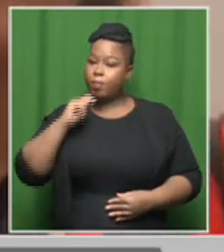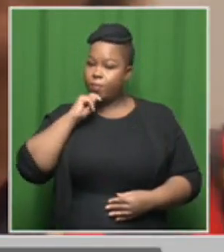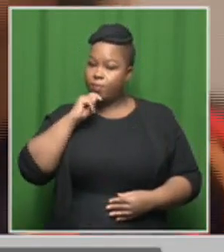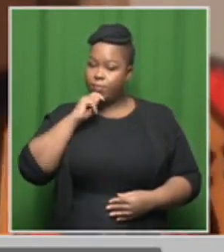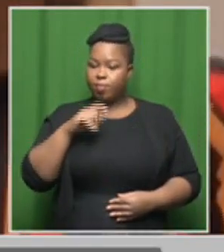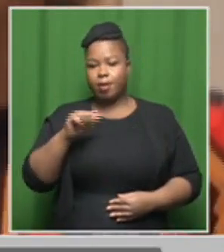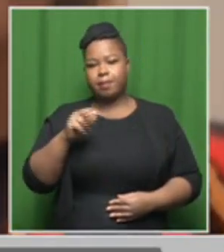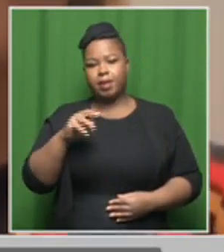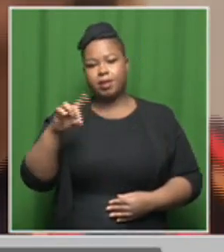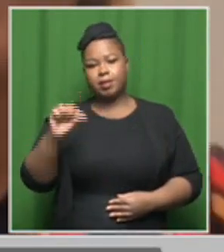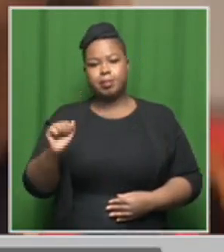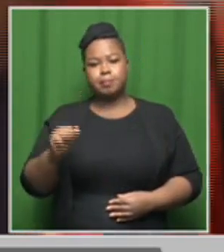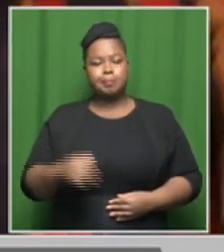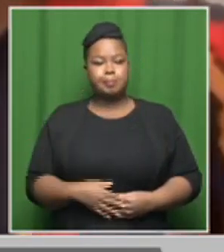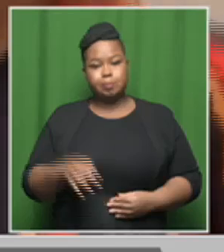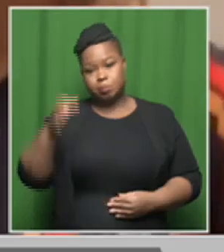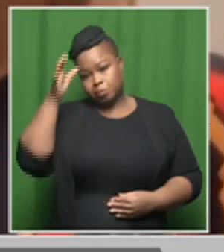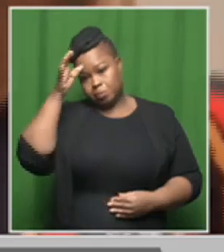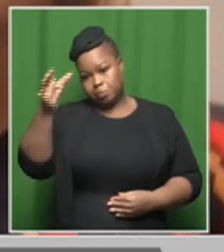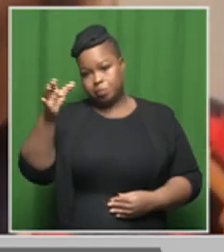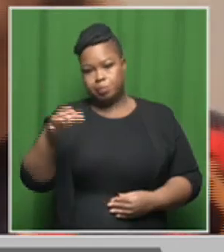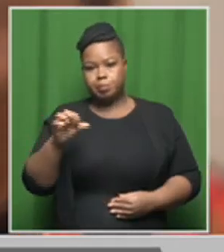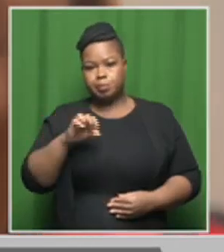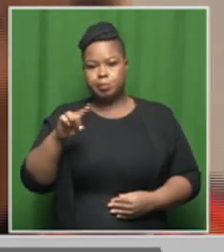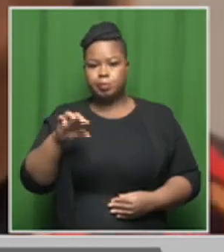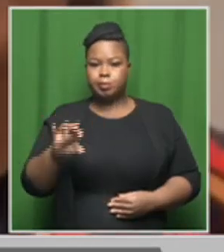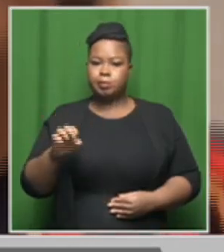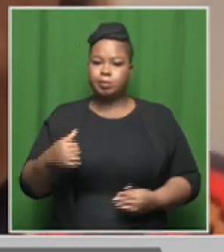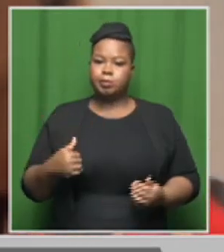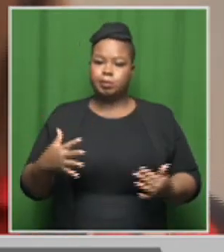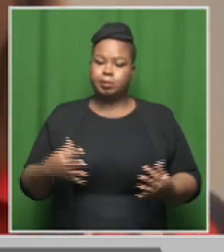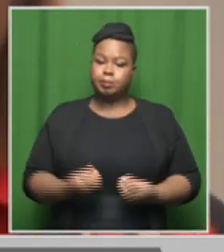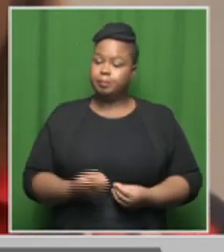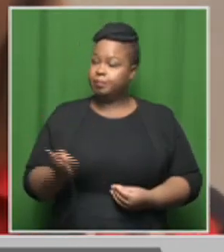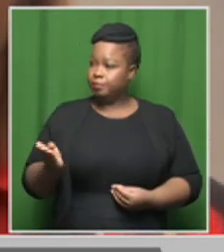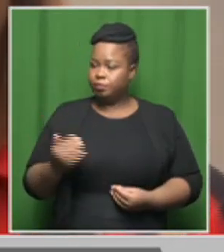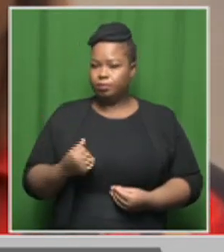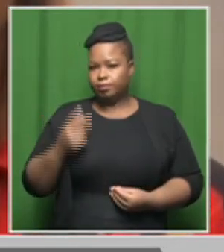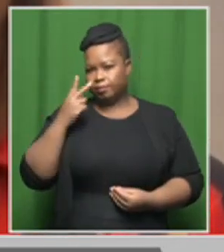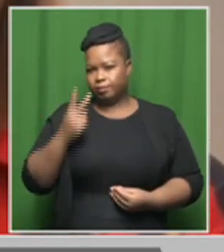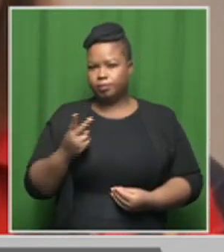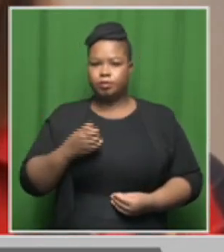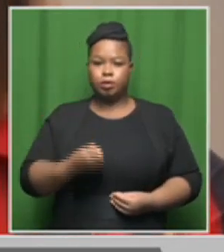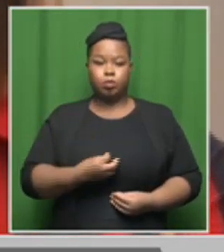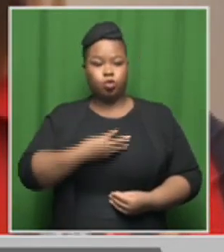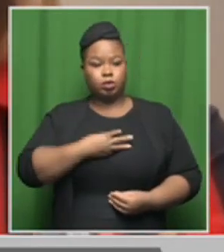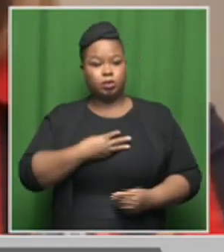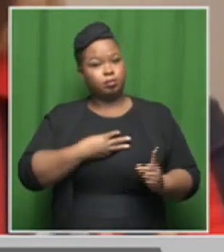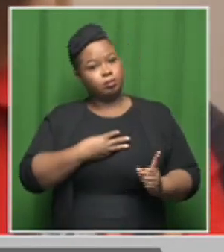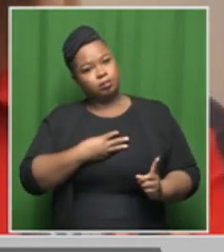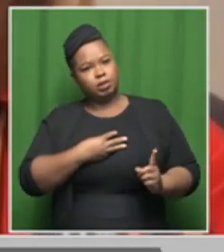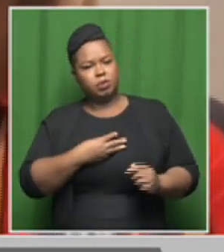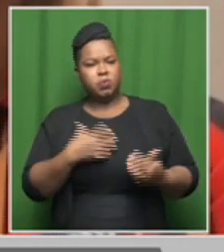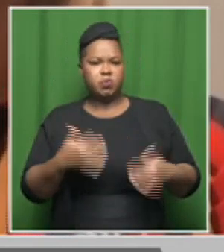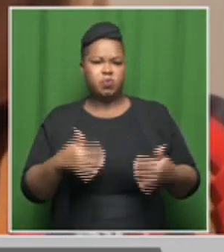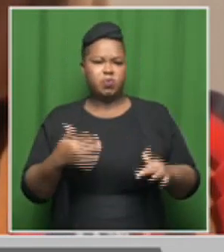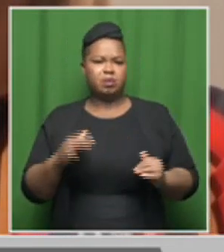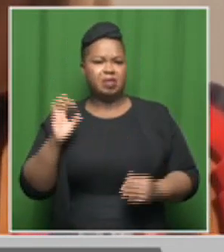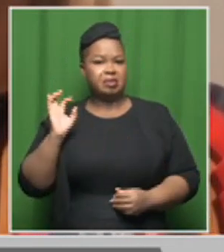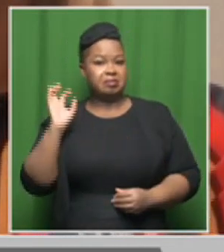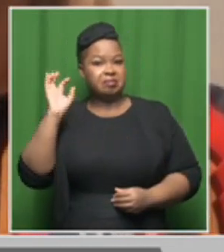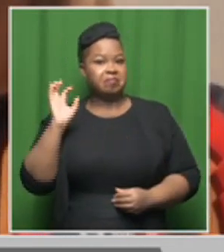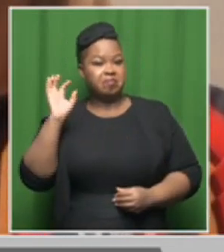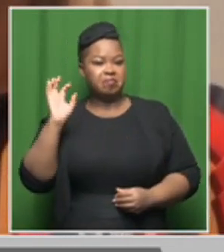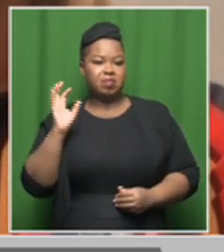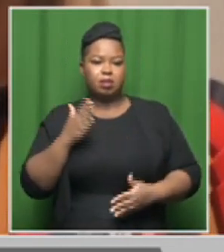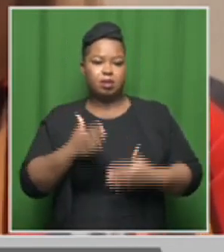as well. Coach Elize, let me start with you because we look at this Proteas side and how they had such a good end to the year,